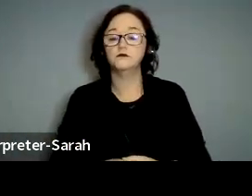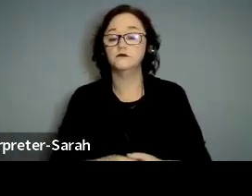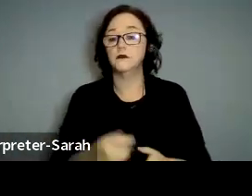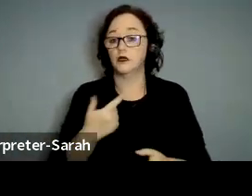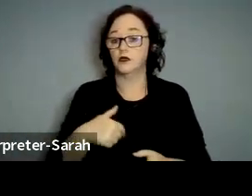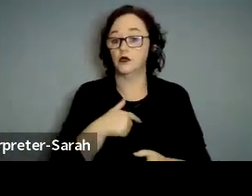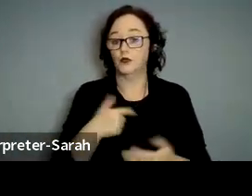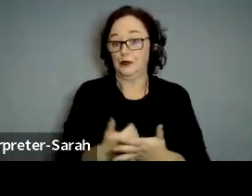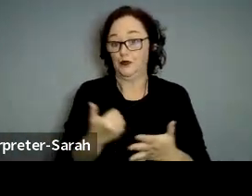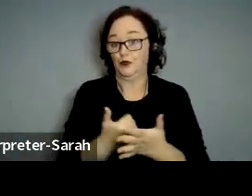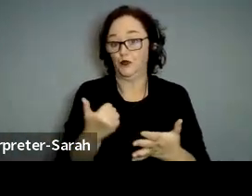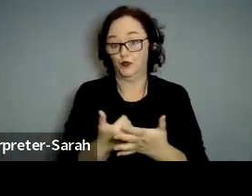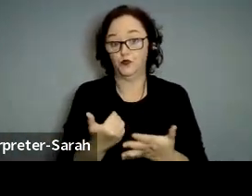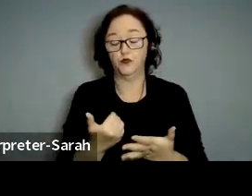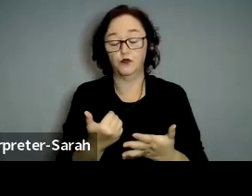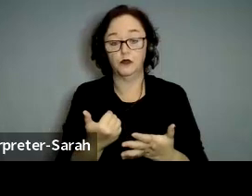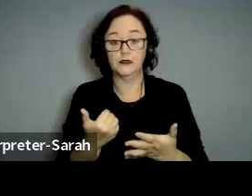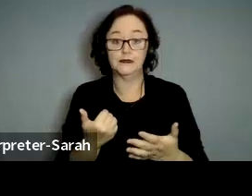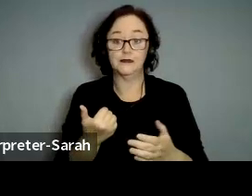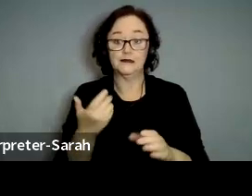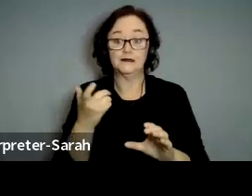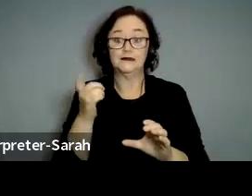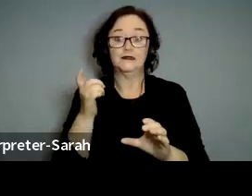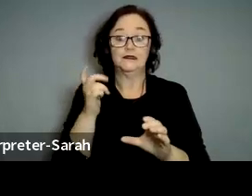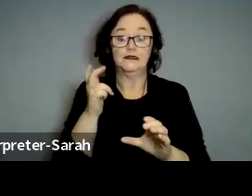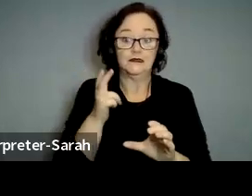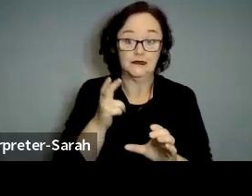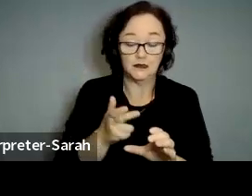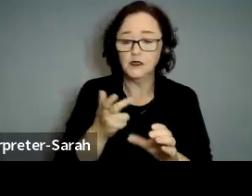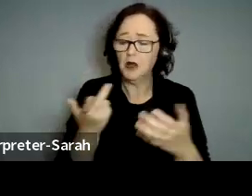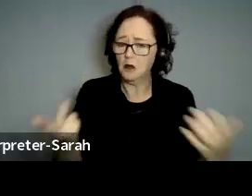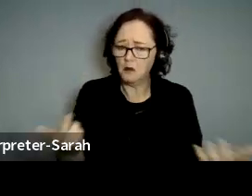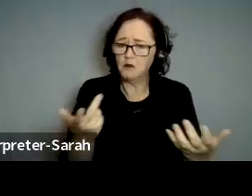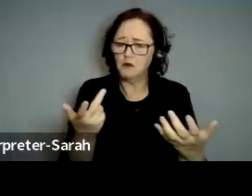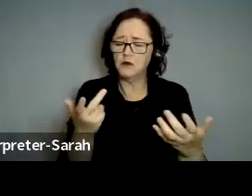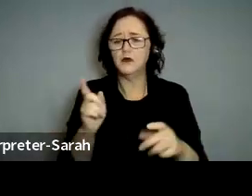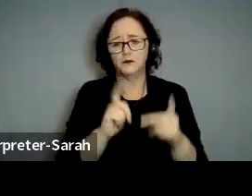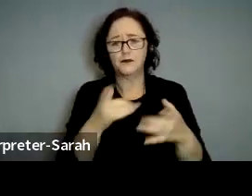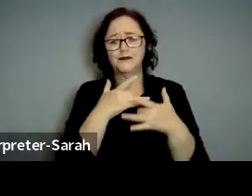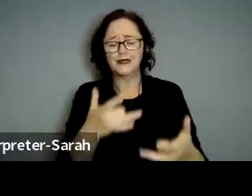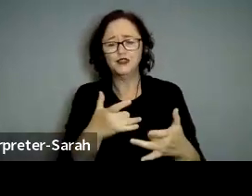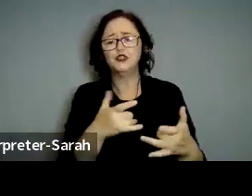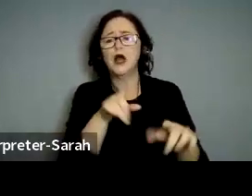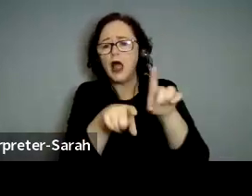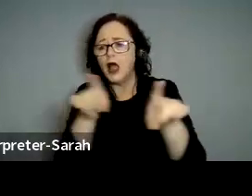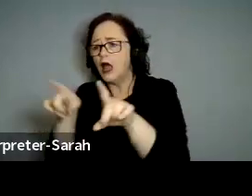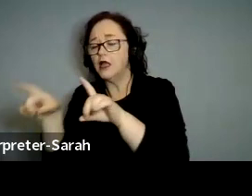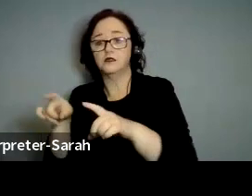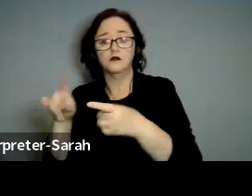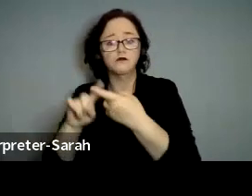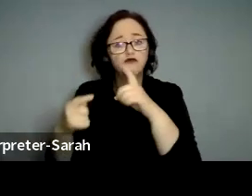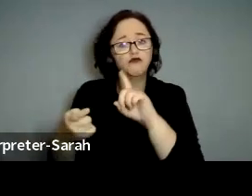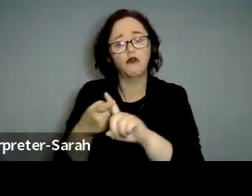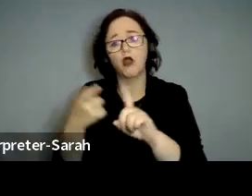it's not uncommon at all to ask a friend, a family member, someone who really supports you to sit on